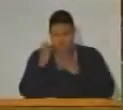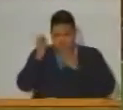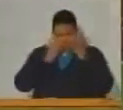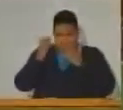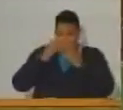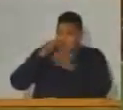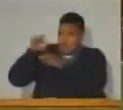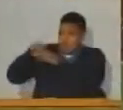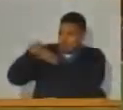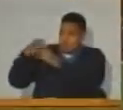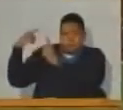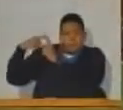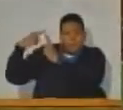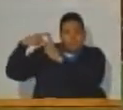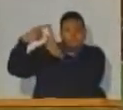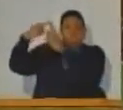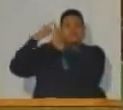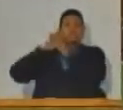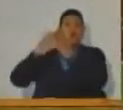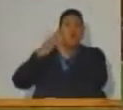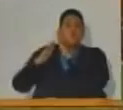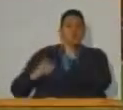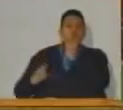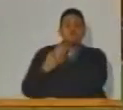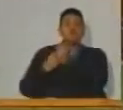contributing positively to the community.